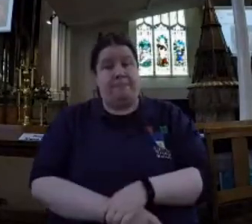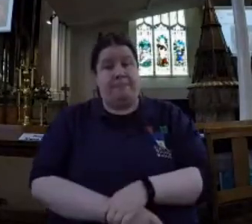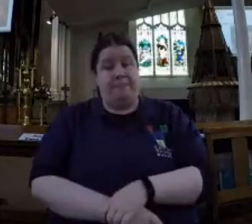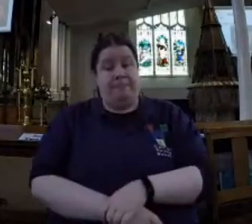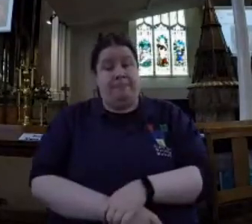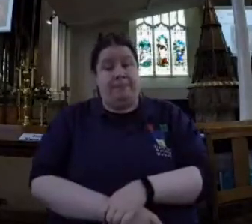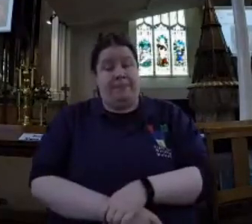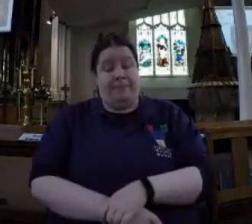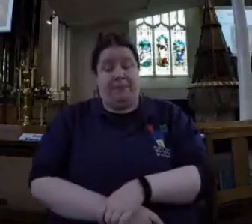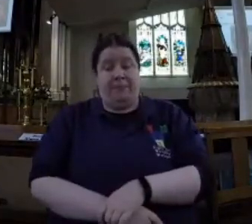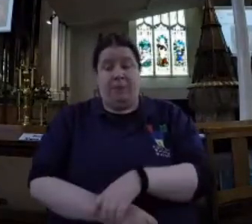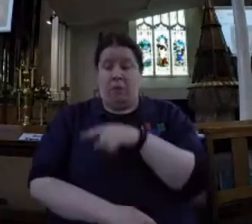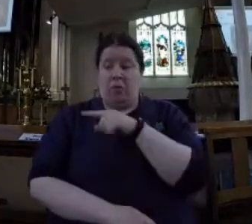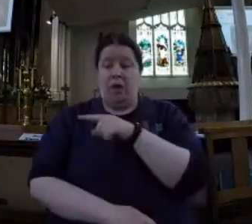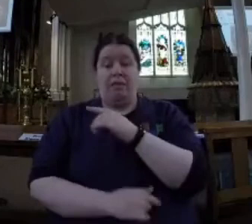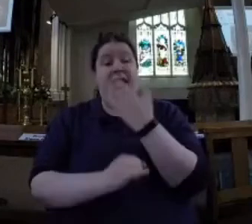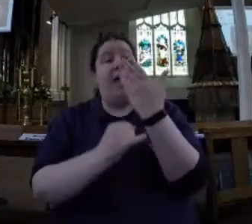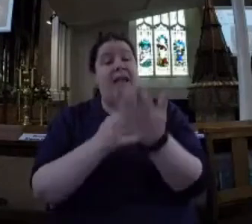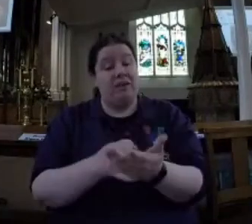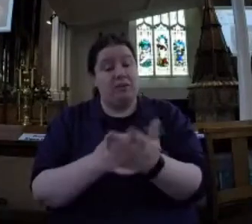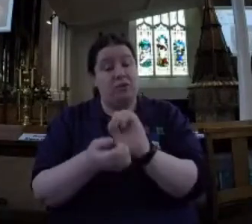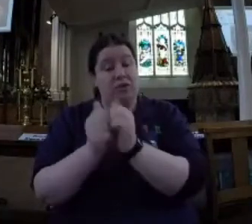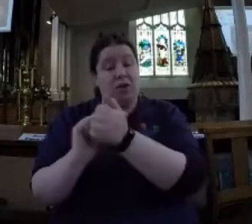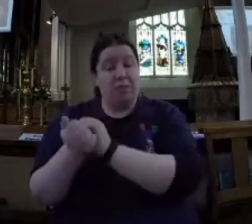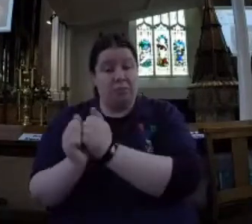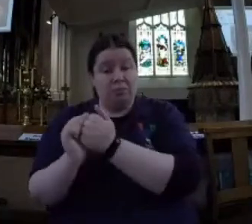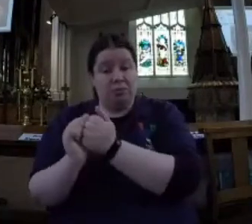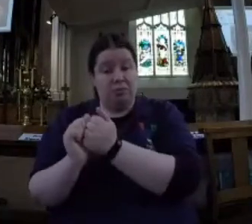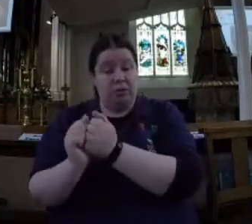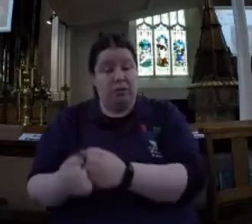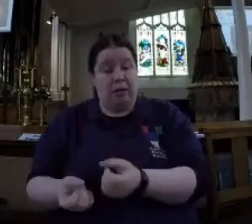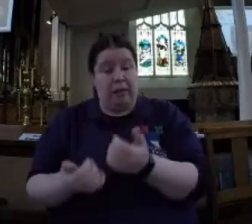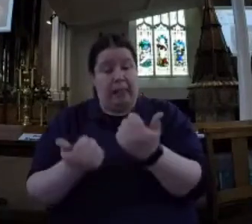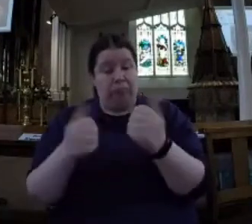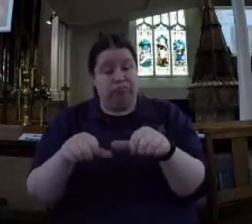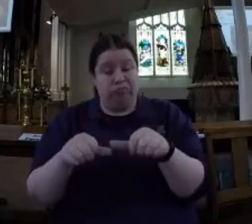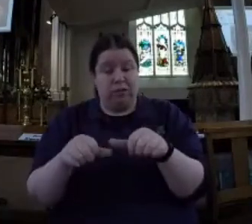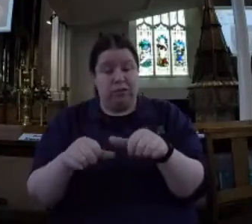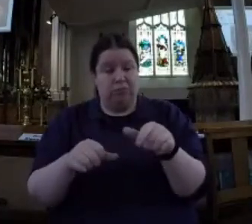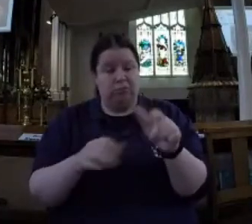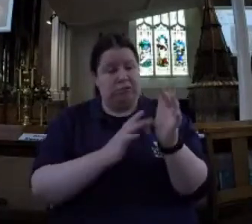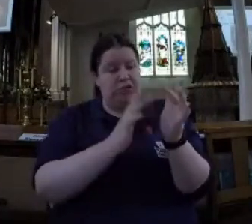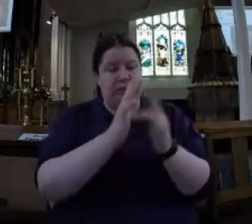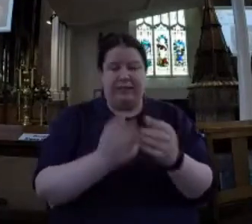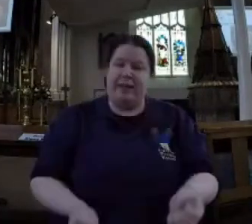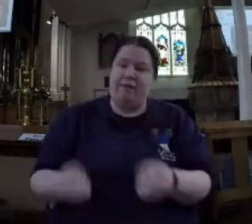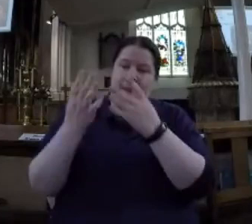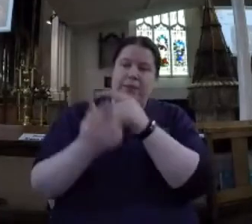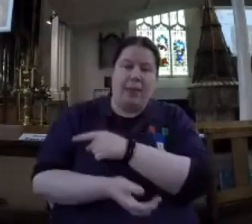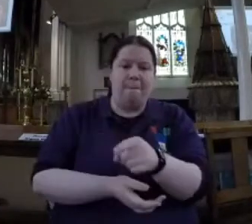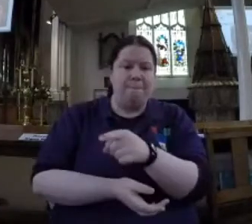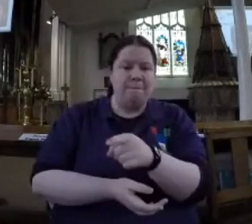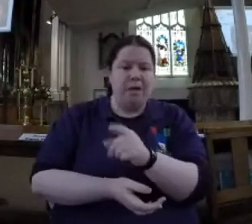When the disciples let Jesus down at the end and he died, he didn't give up on them, because he came back to life and he restored